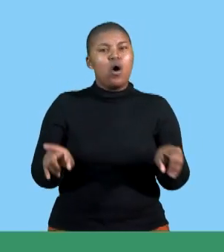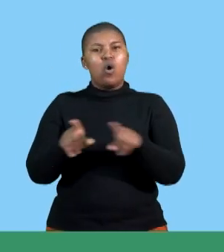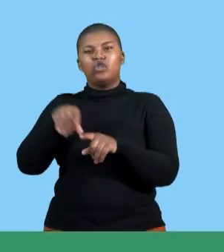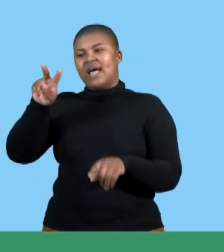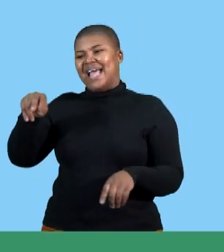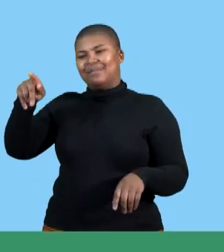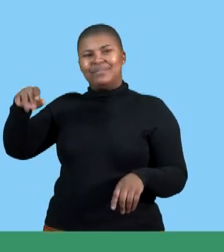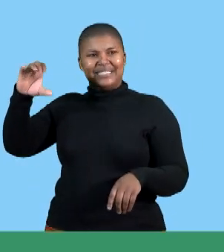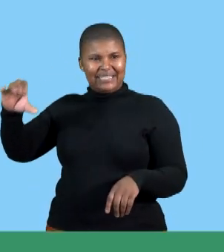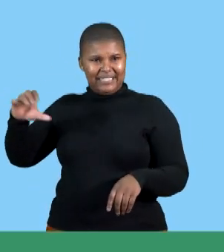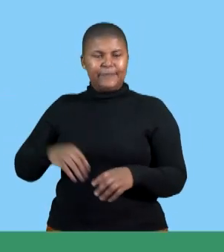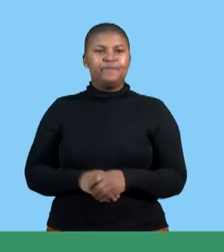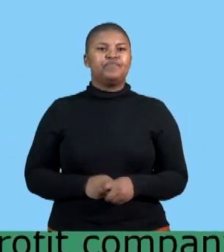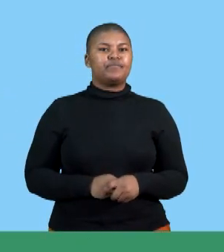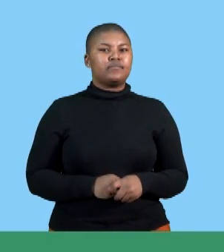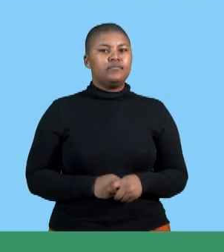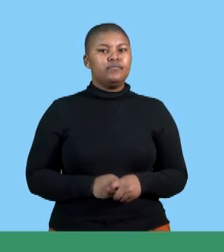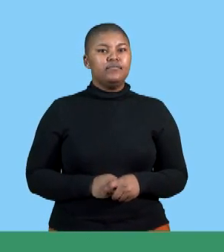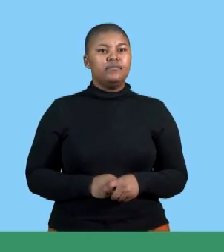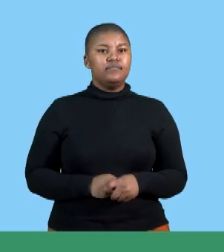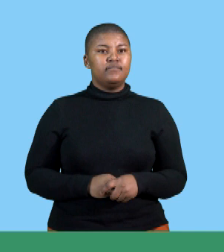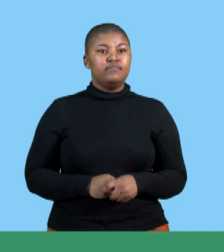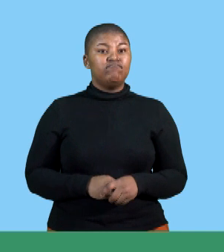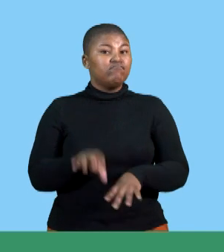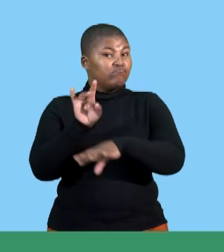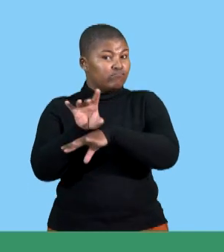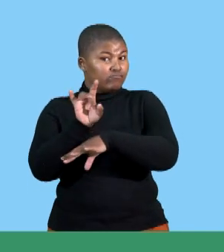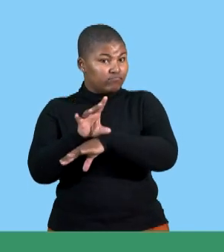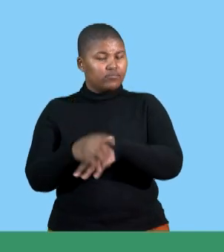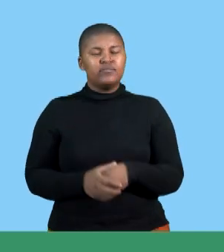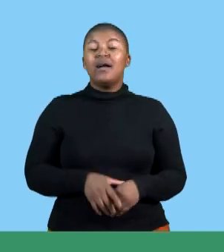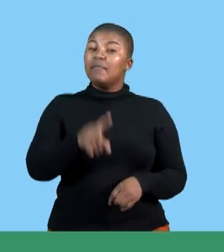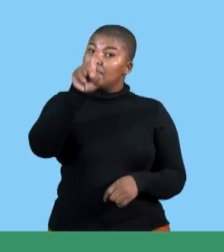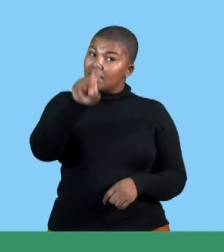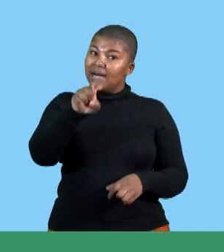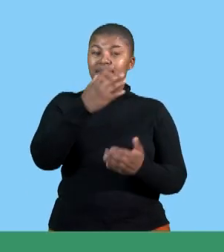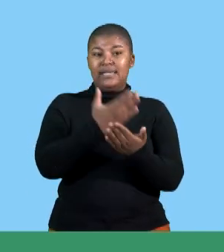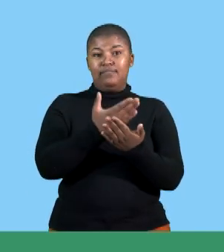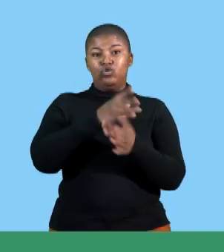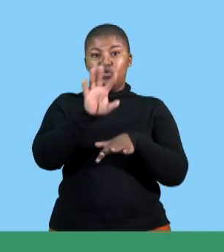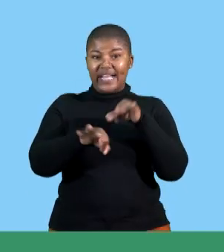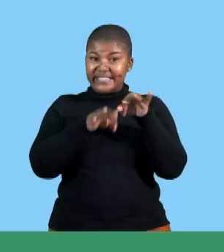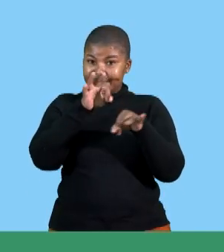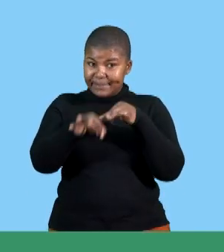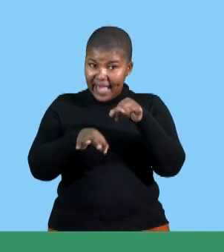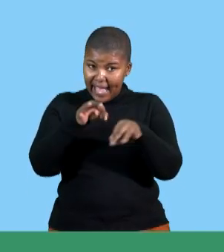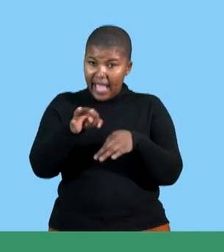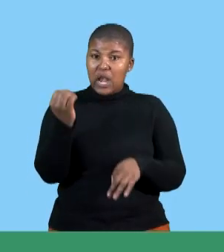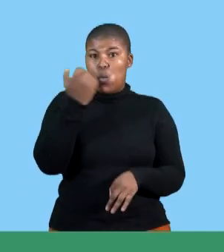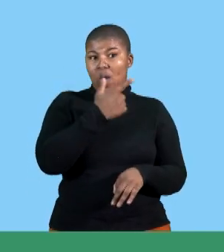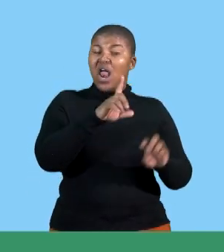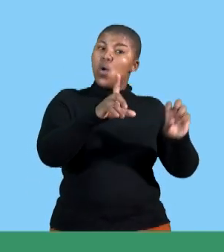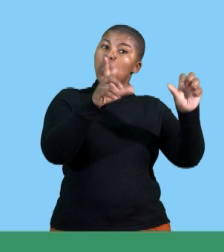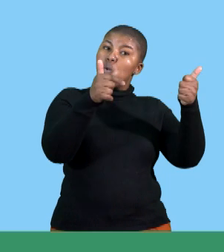companies. Recommendations and recap. You must be able to define and explain the characteristics, advantages,